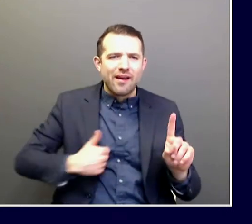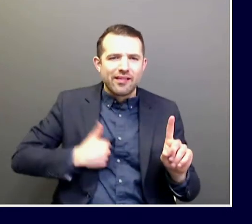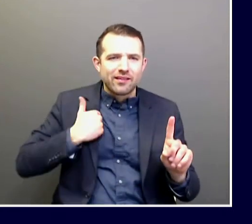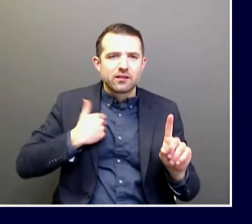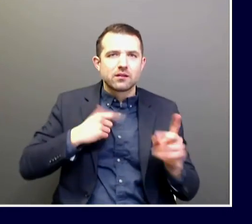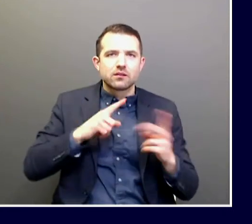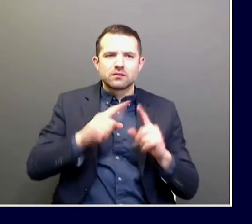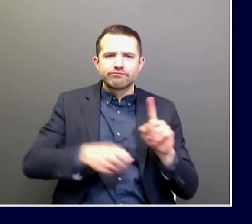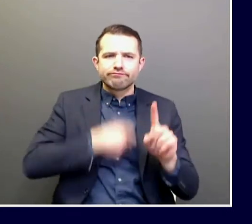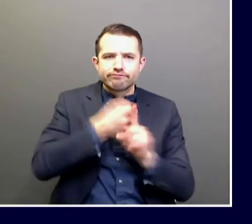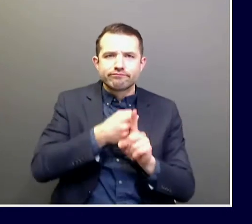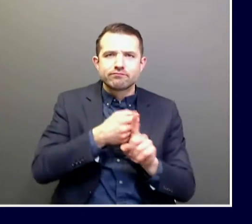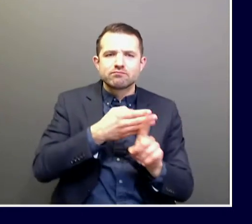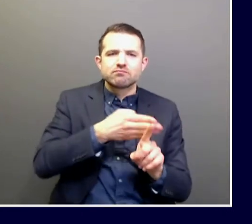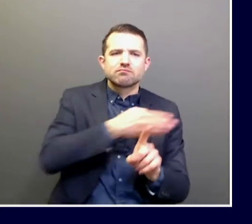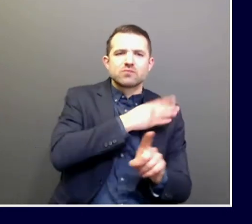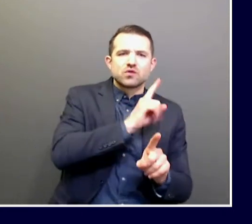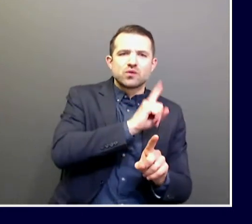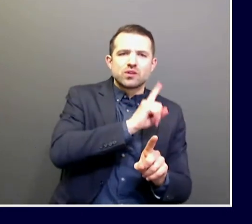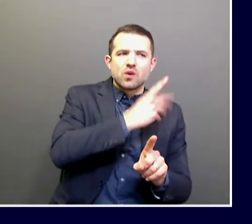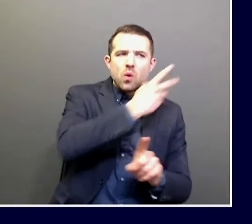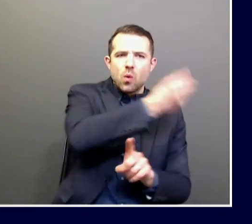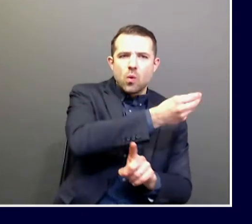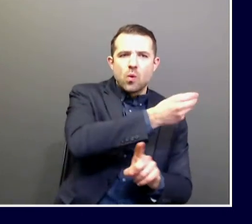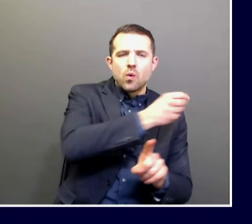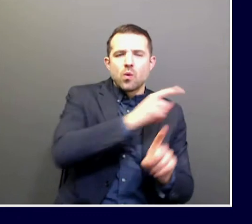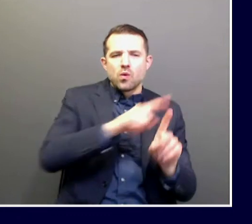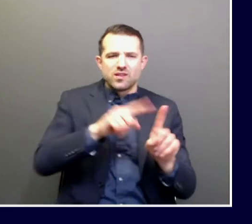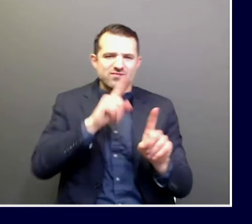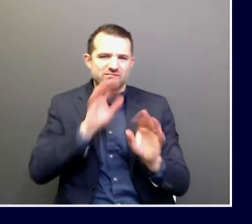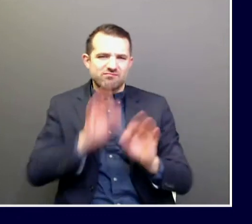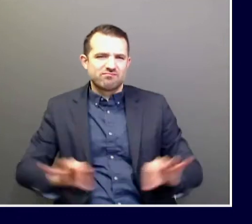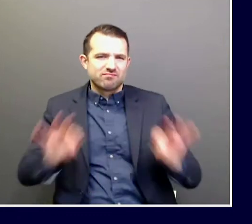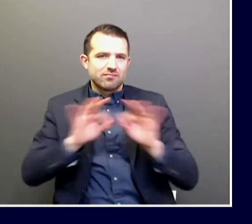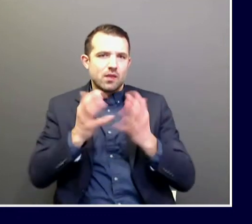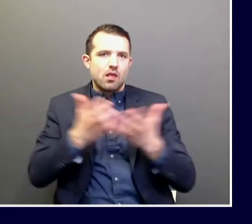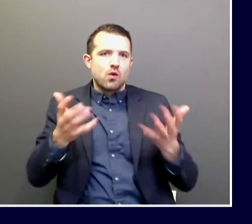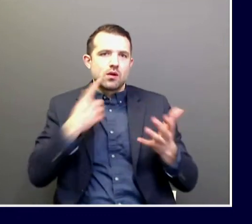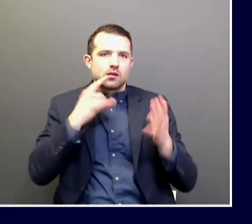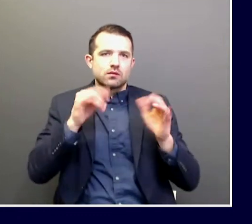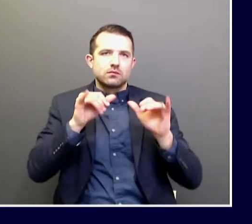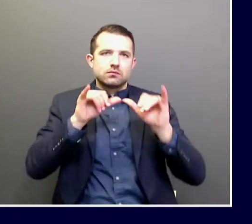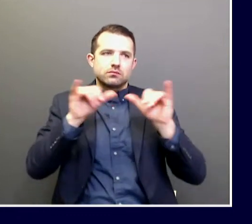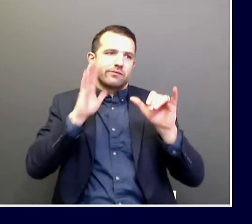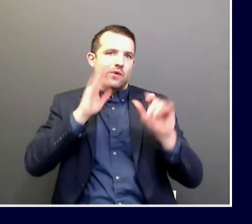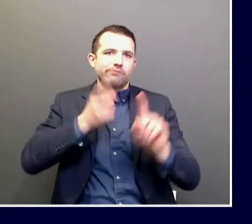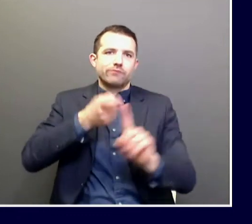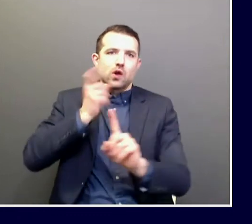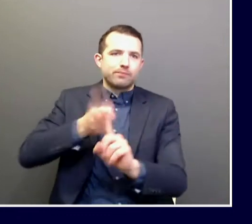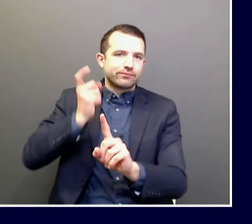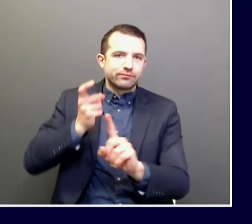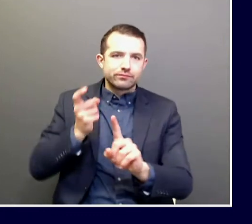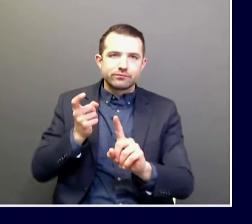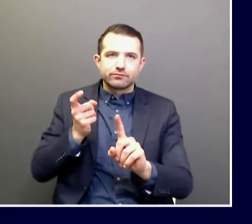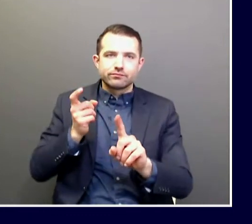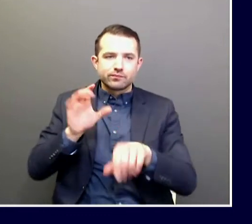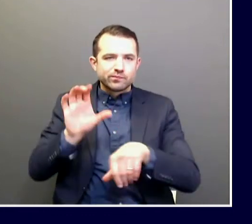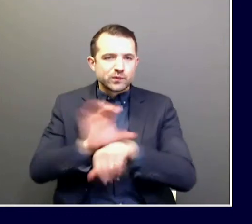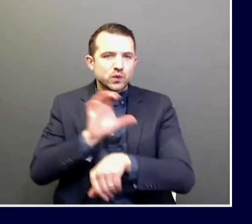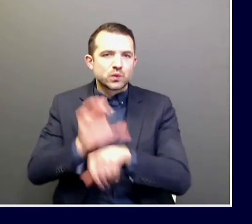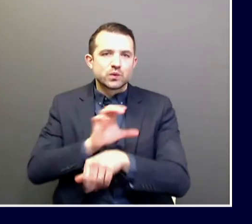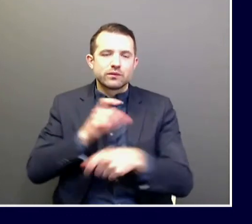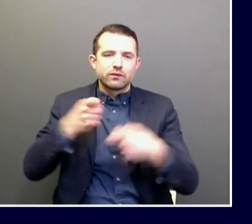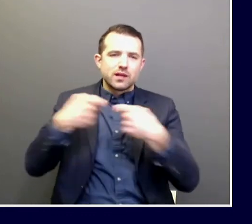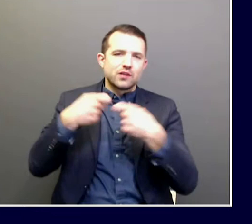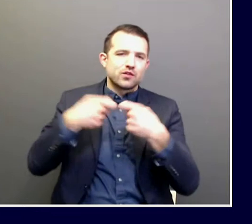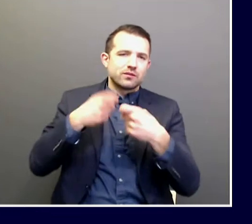things of that nature. Now, we're going to be automating much of that process, so it won't be done by a human. Indeed, throughout the pandemic, as